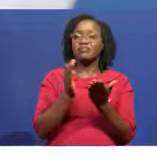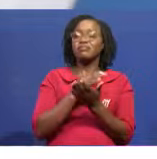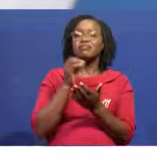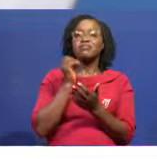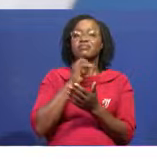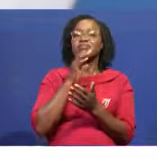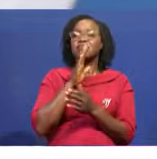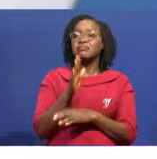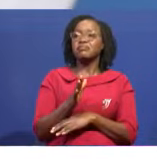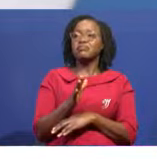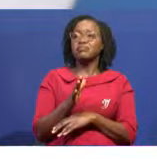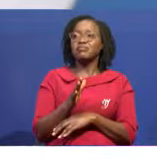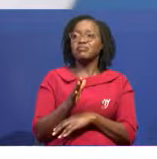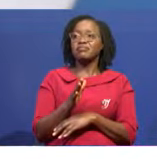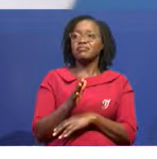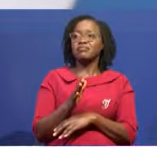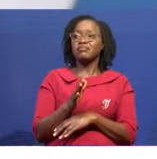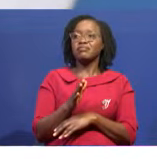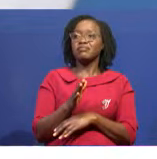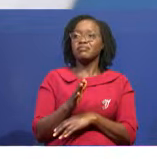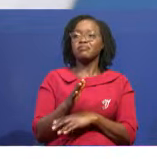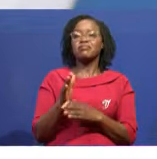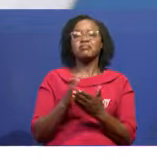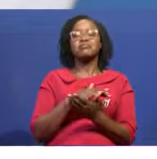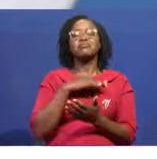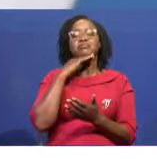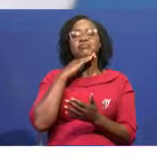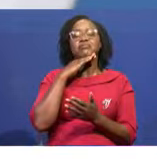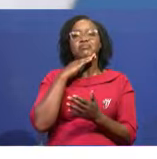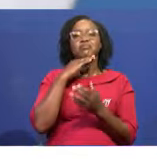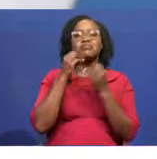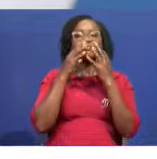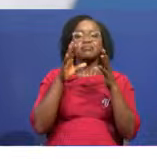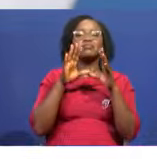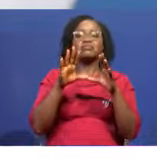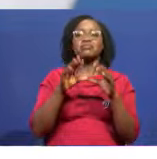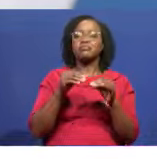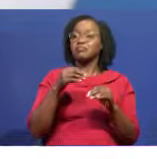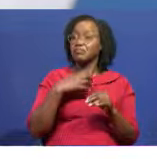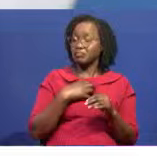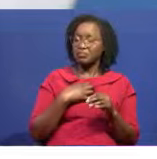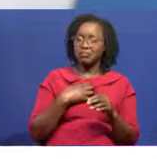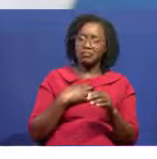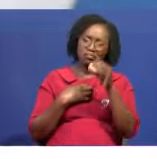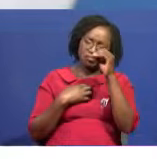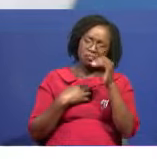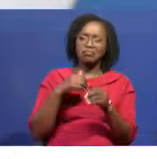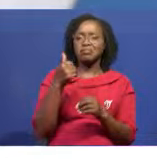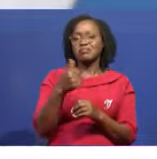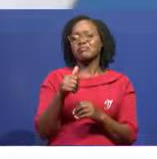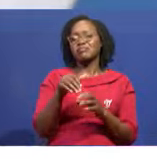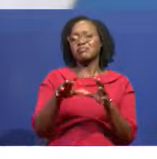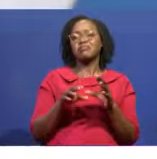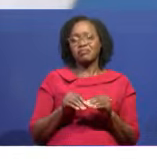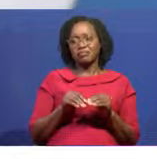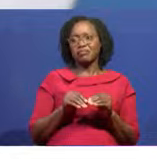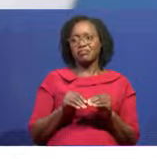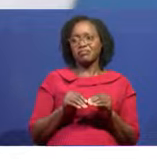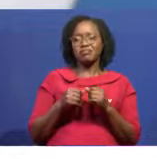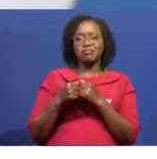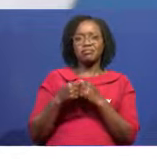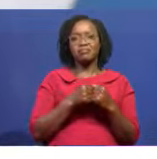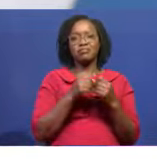complainants, unfortunately, seem to have passed on before receiving their pension. And that is one of the challenges that we have